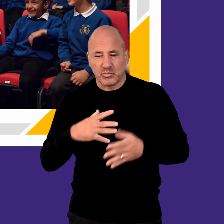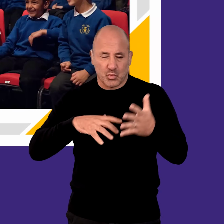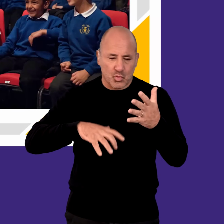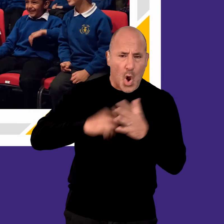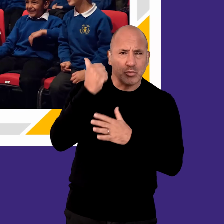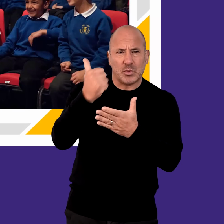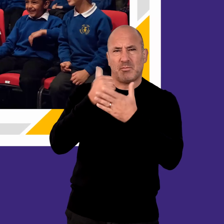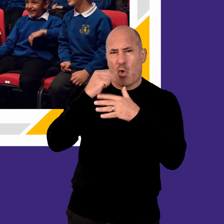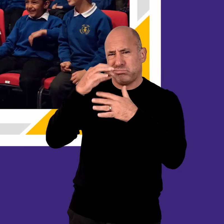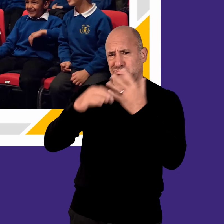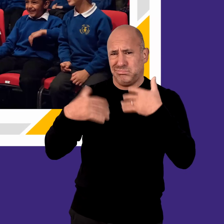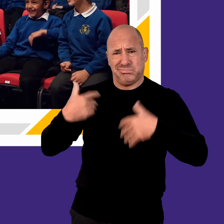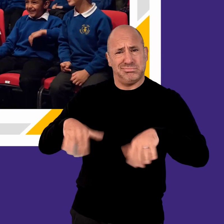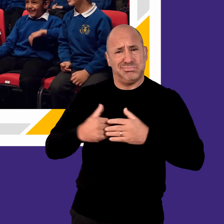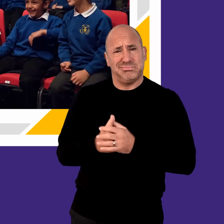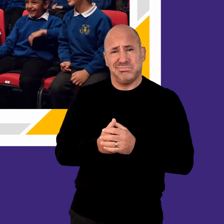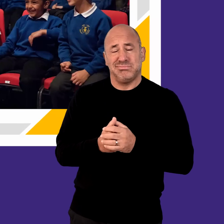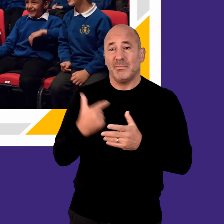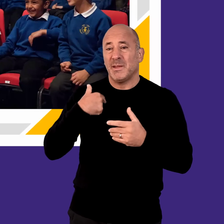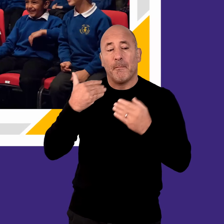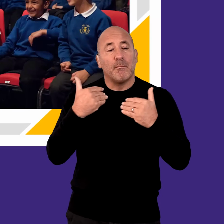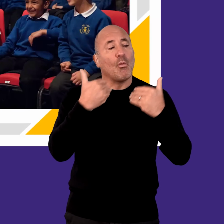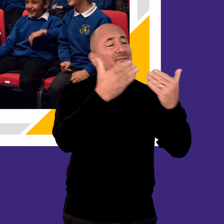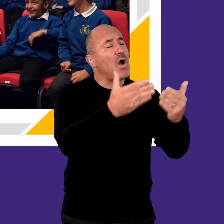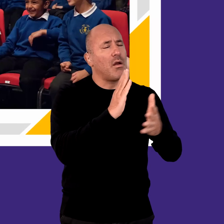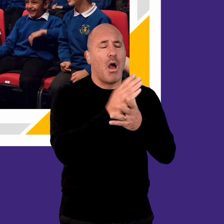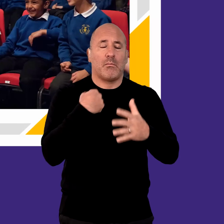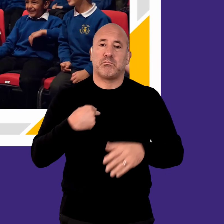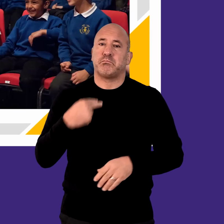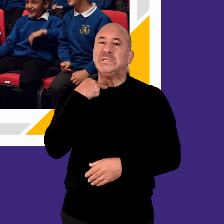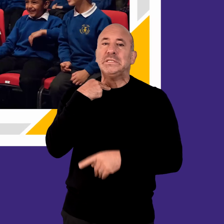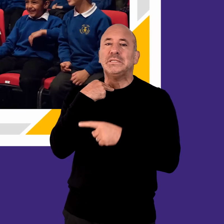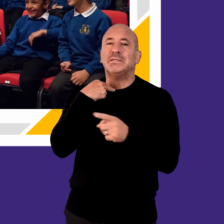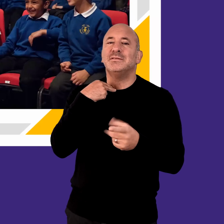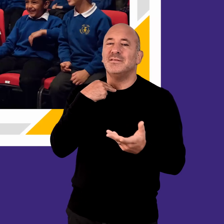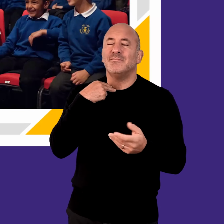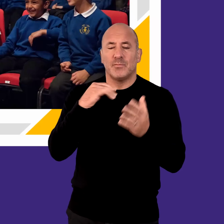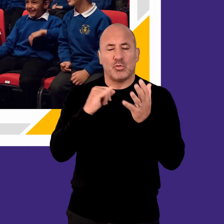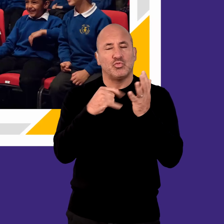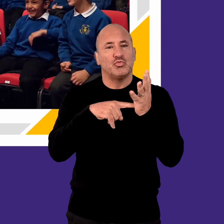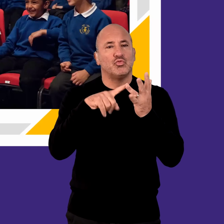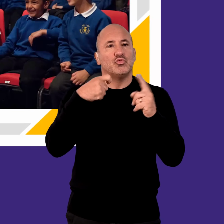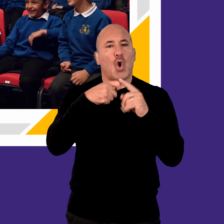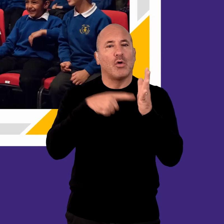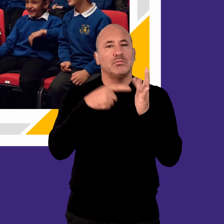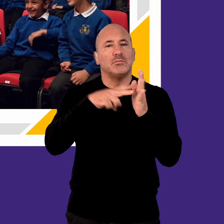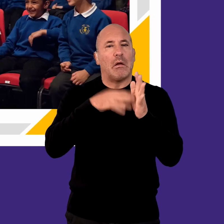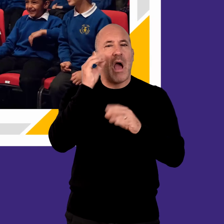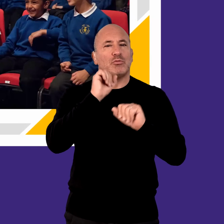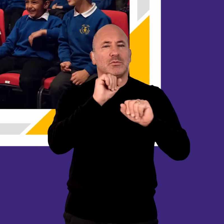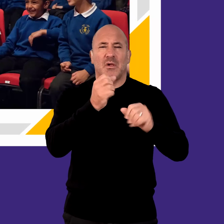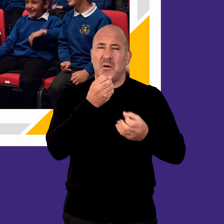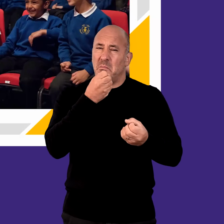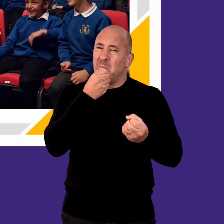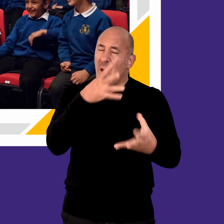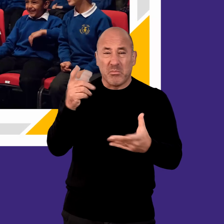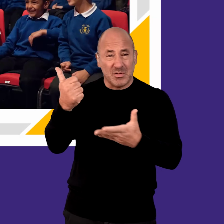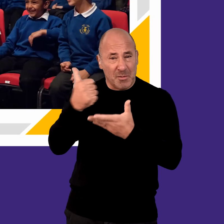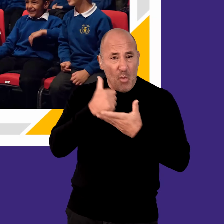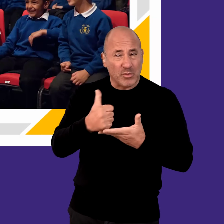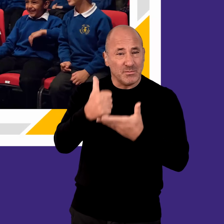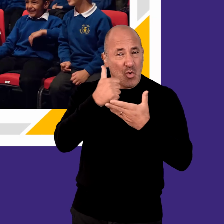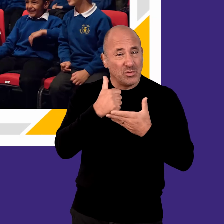of support for arts and culture and support for ARC. And I'm definitely going to miss them when I move on. Stockton Borough Council